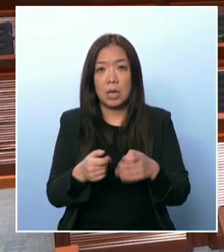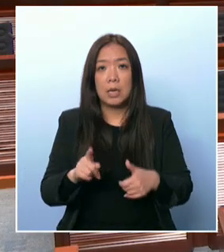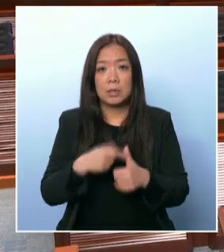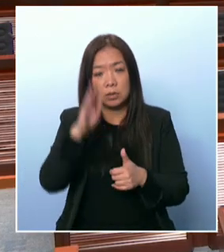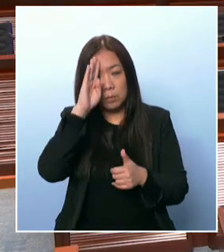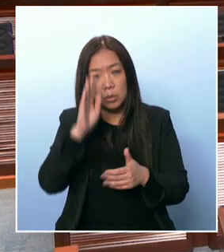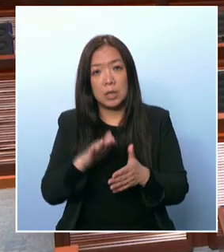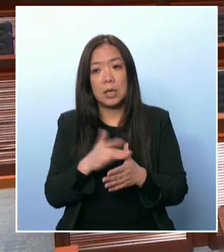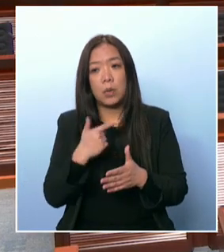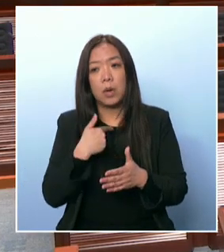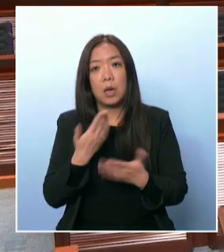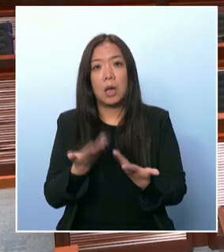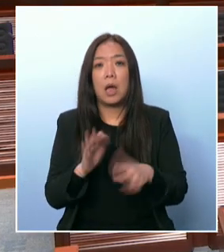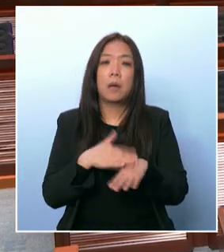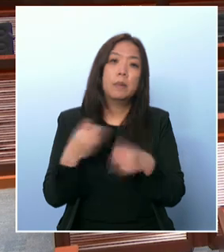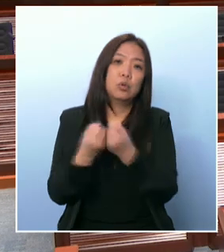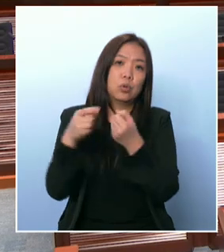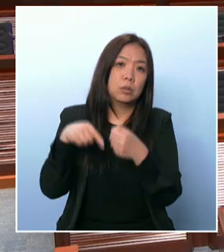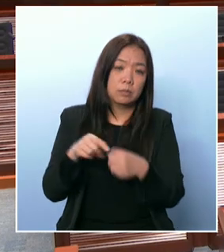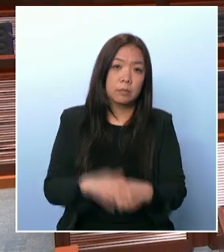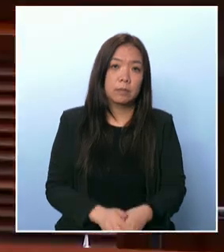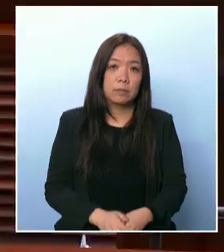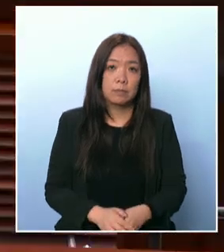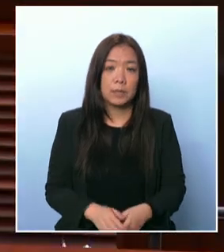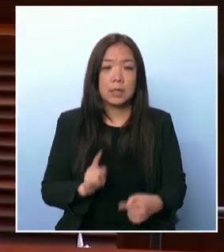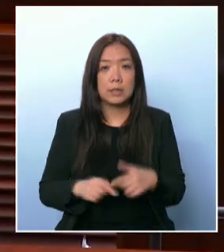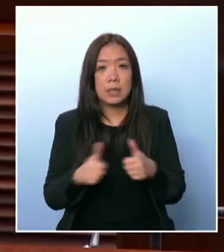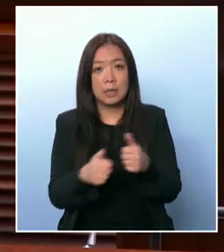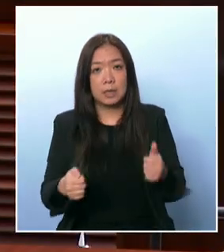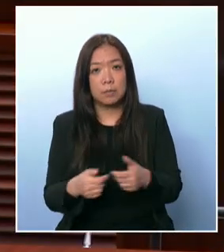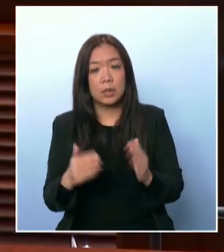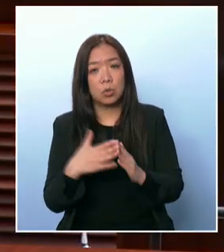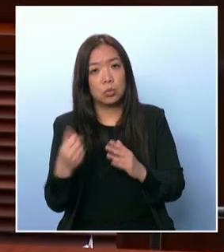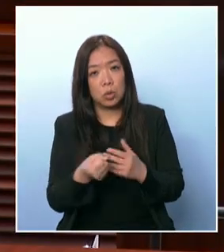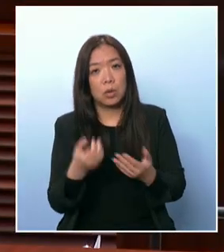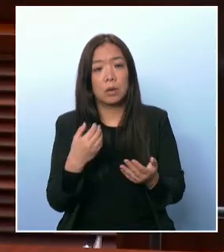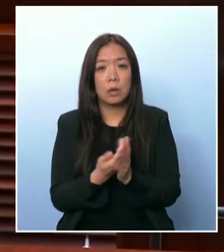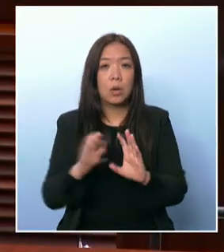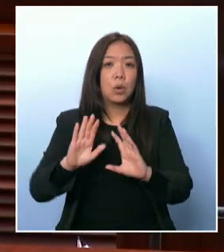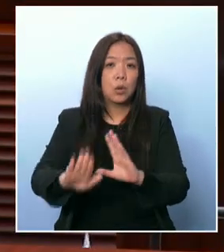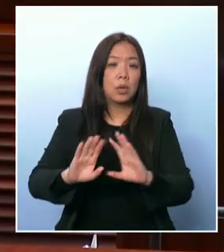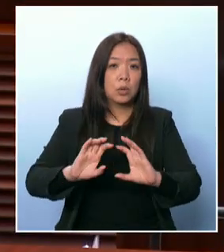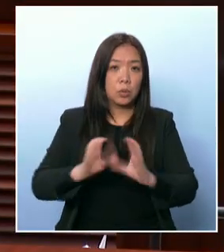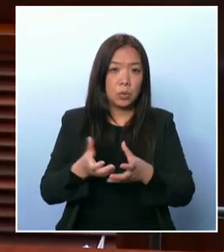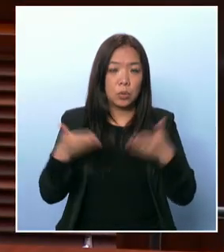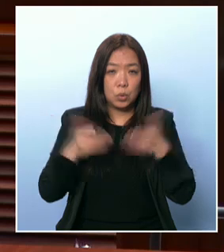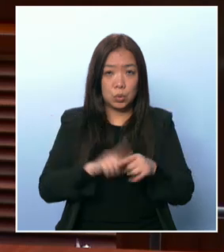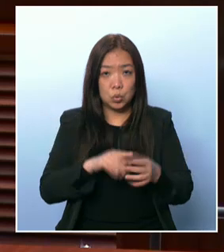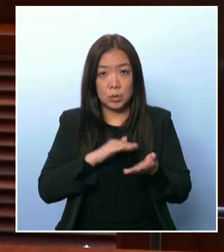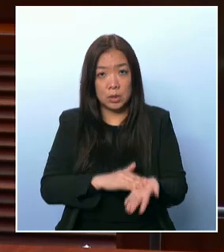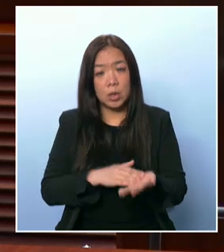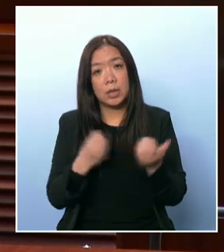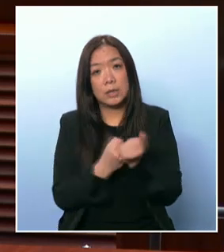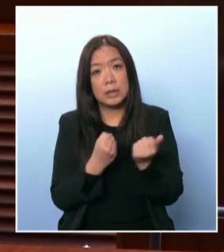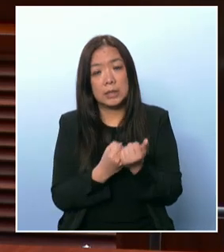services. Dr. Starry Lee, I'm sorry for being late because I have another panel meeting.